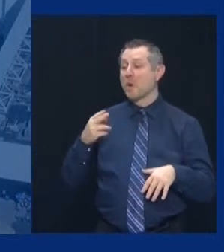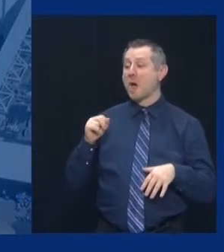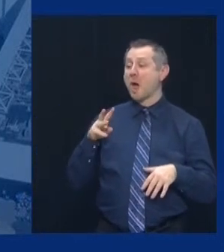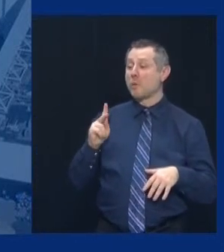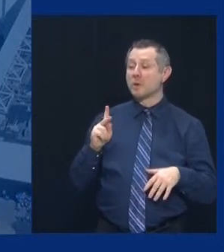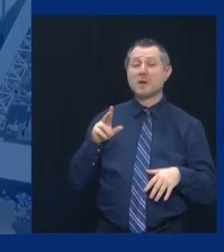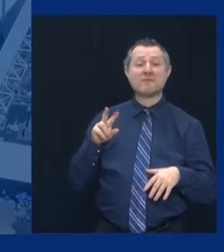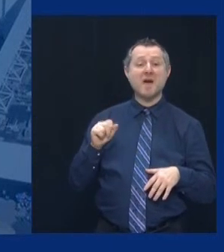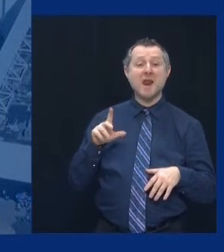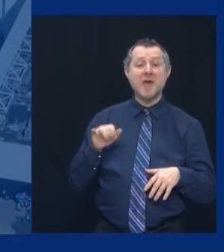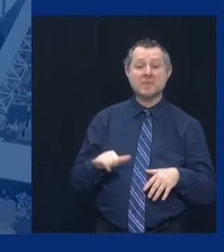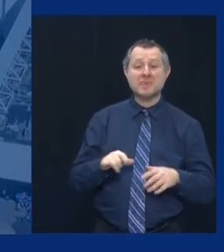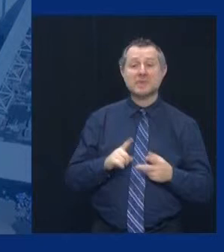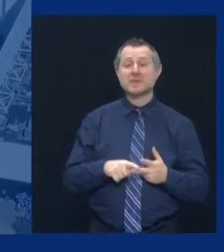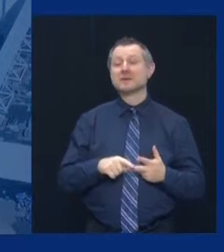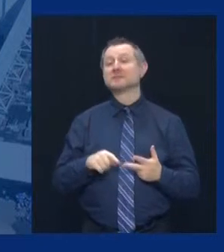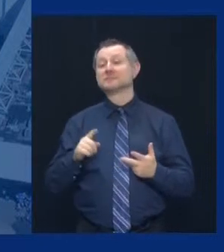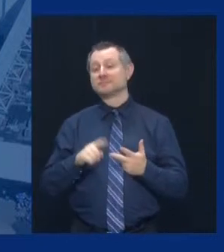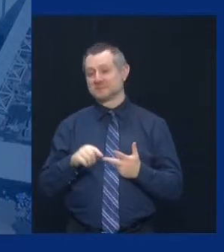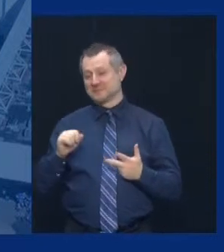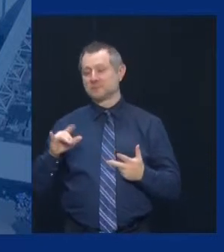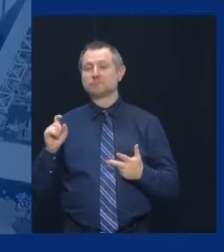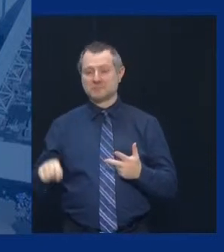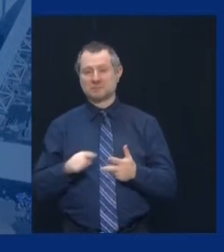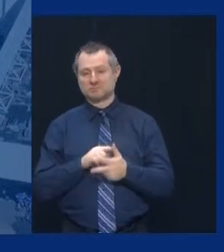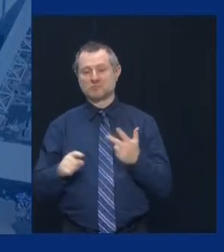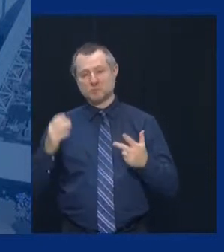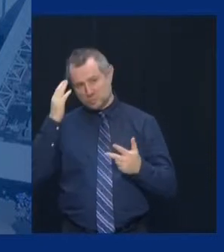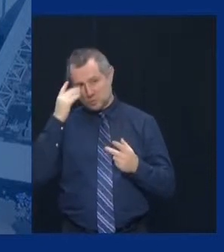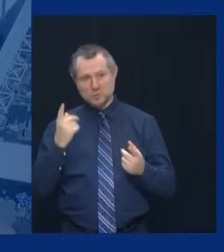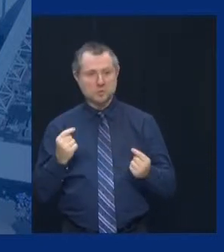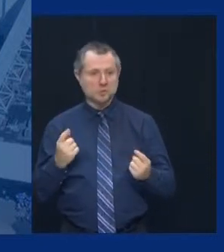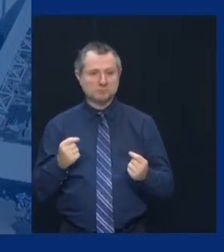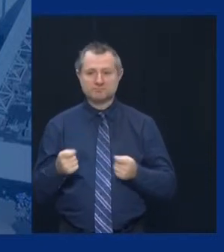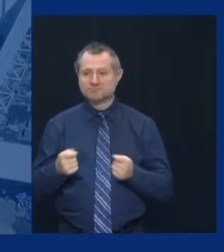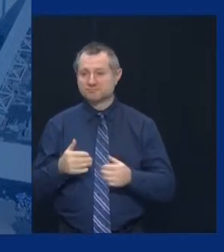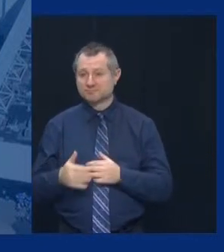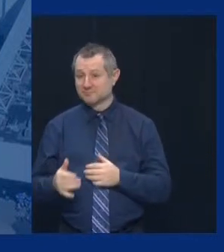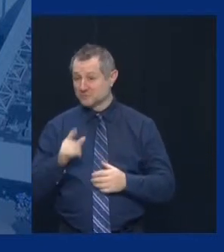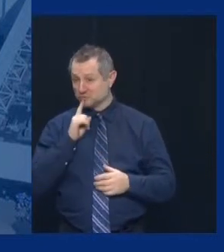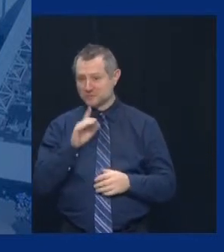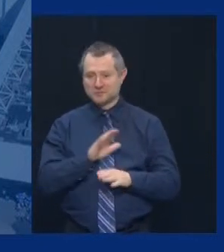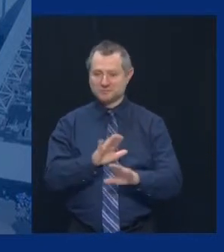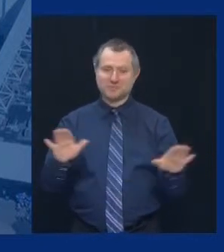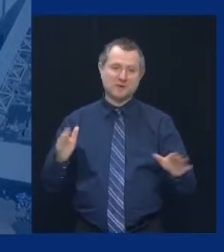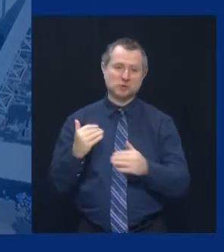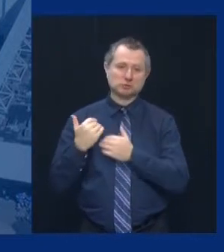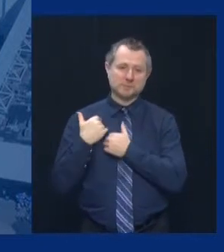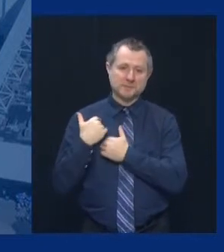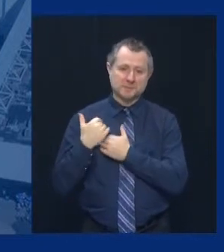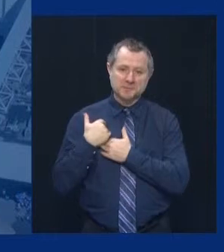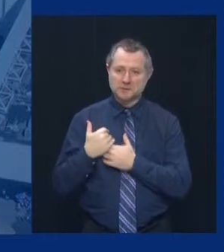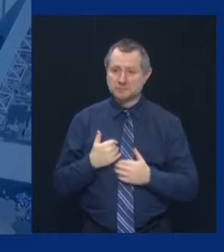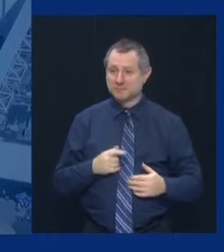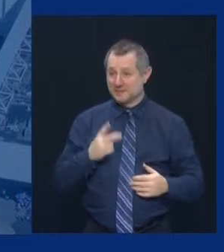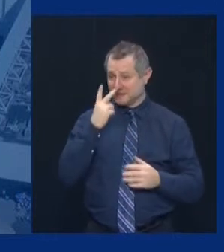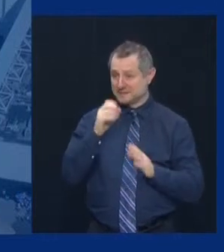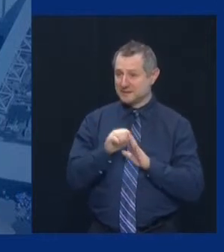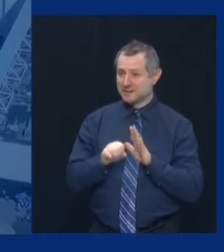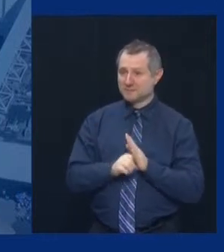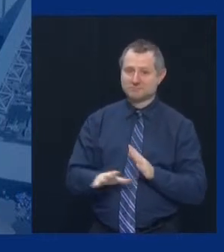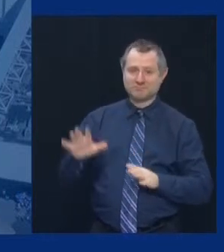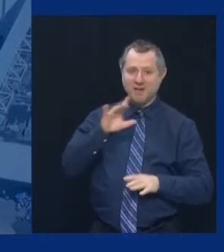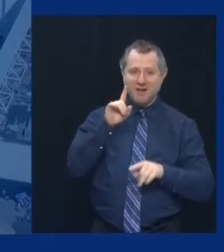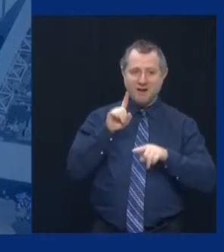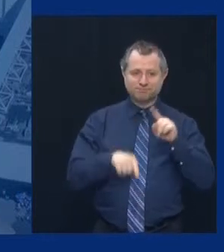but they are in control of their own destiny. And you see the variance across the state. There's also